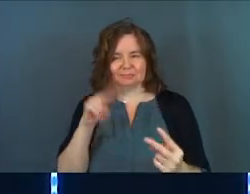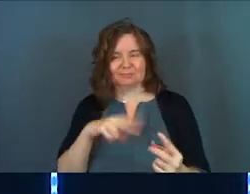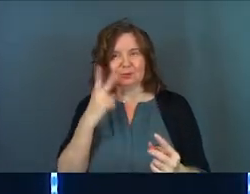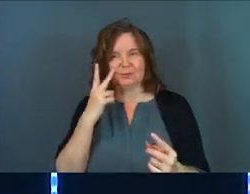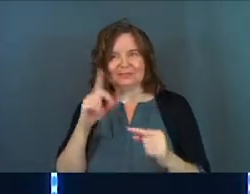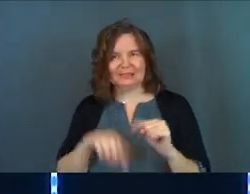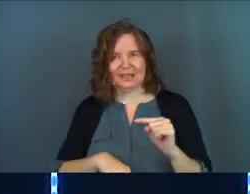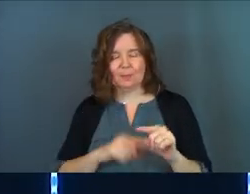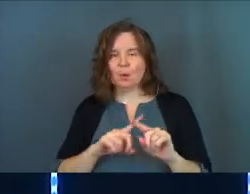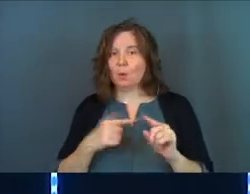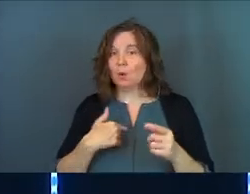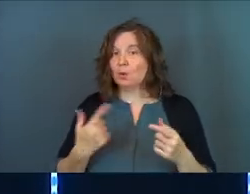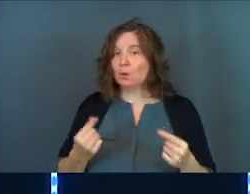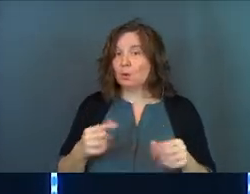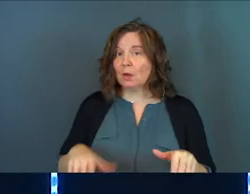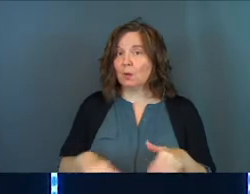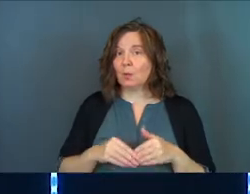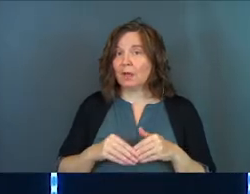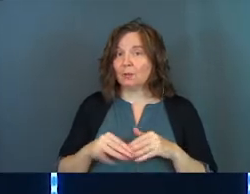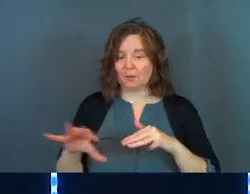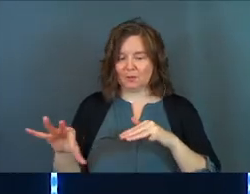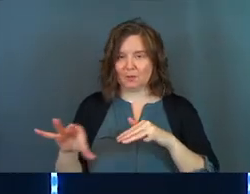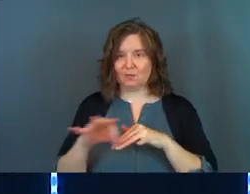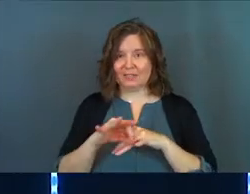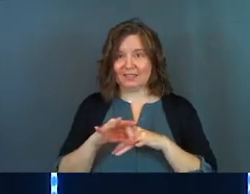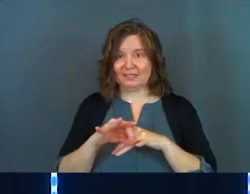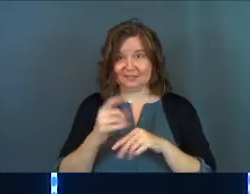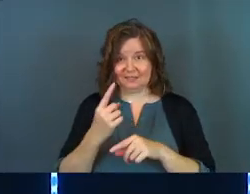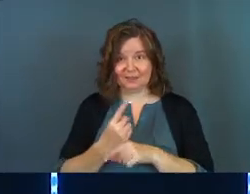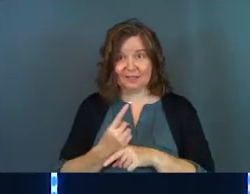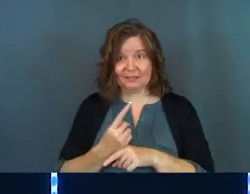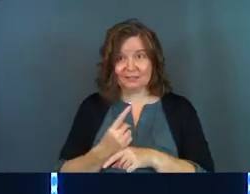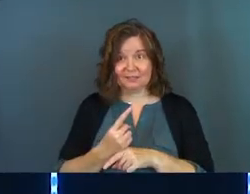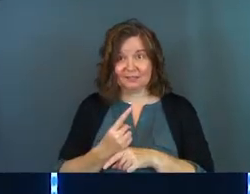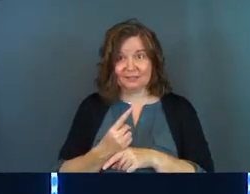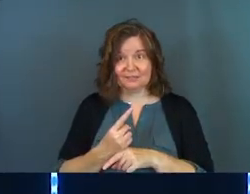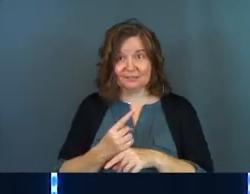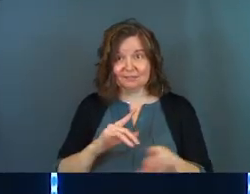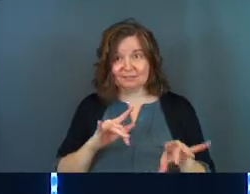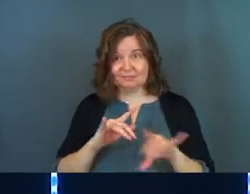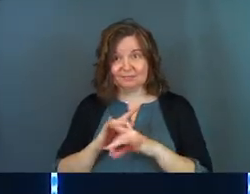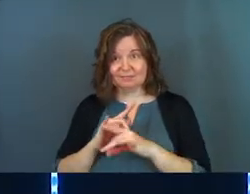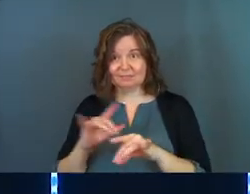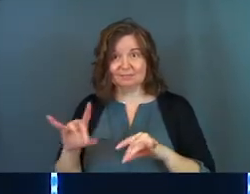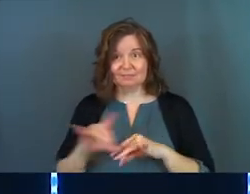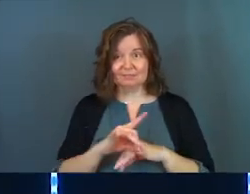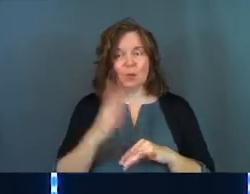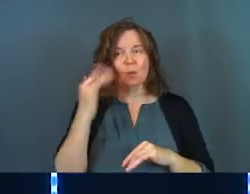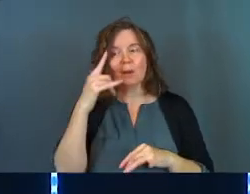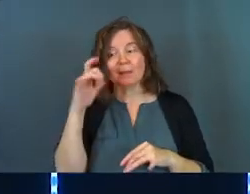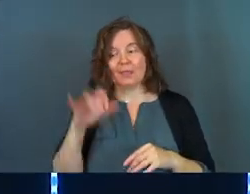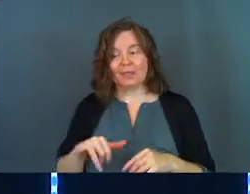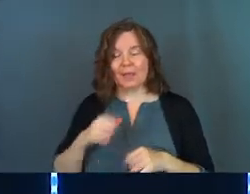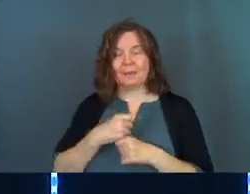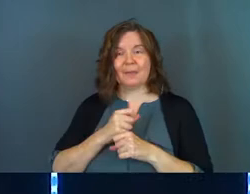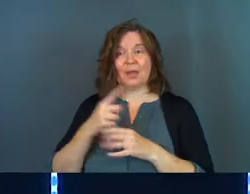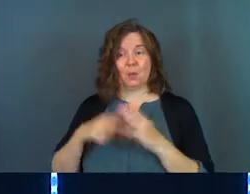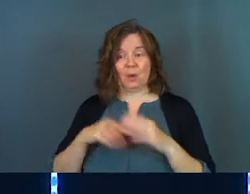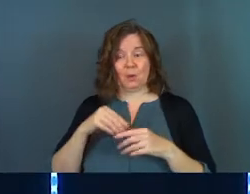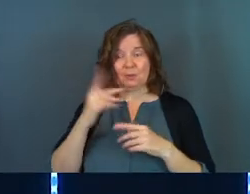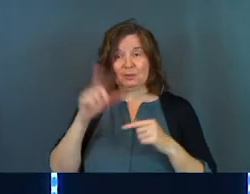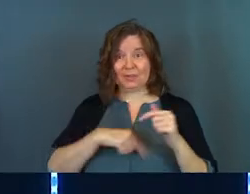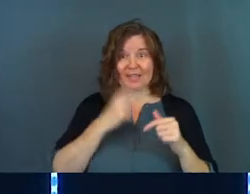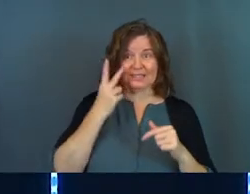eye. And yet, what do in a wedding? We put rings on their fingers, do we not? We put rings on their fingers. Why? Because that makes what